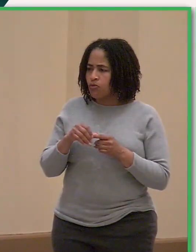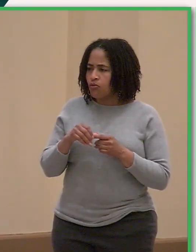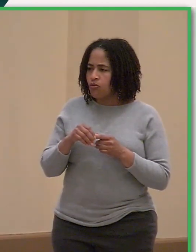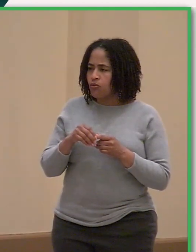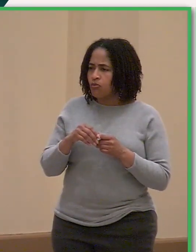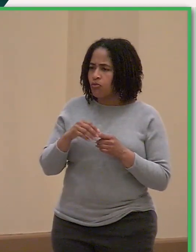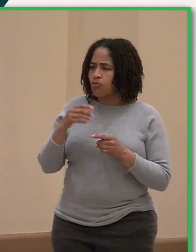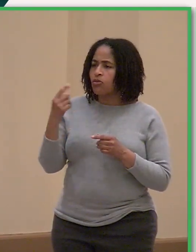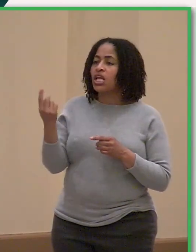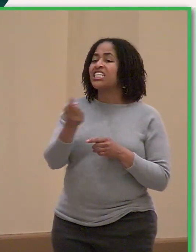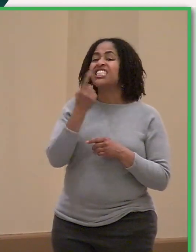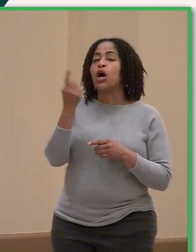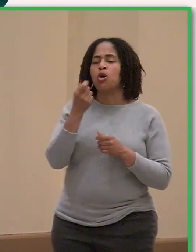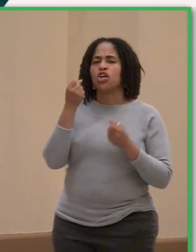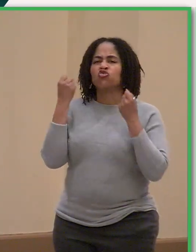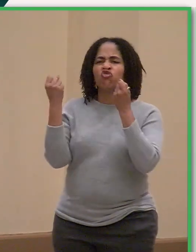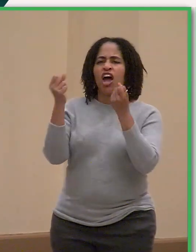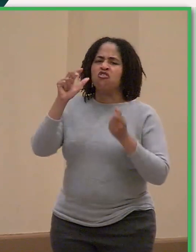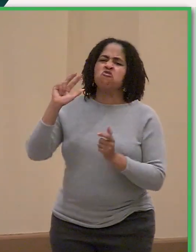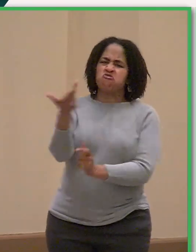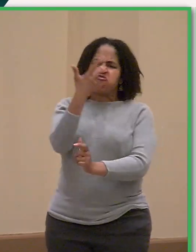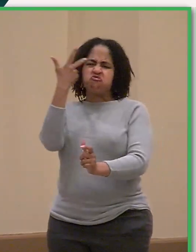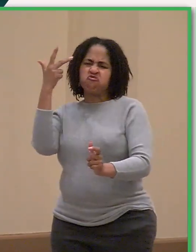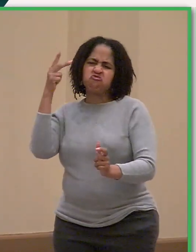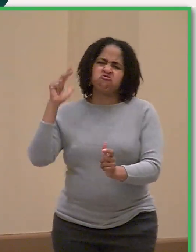doing a donut